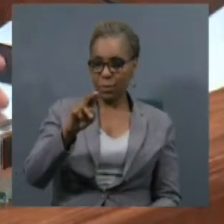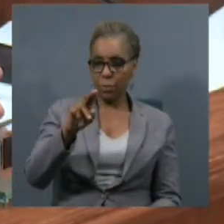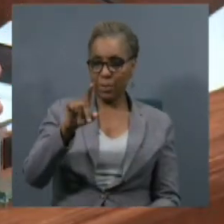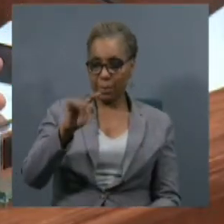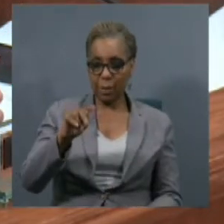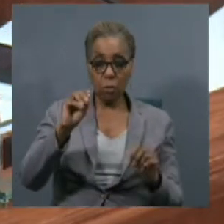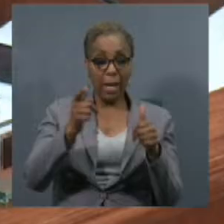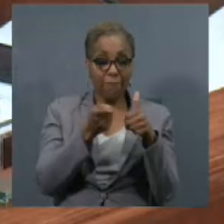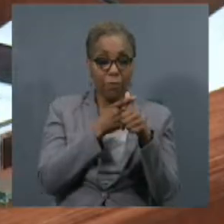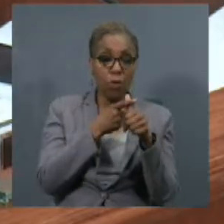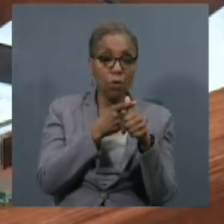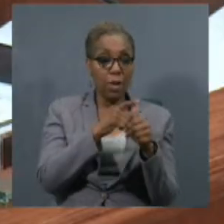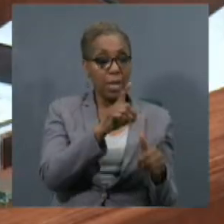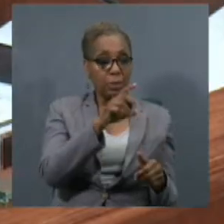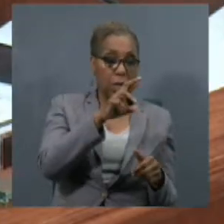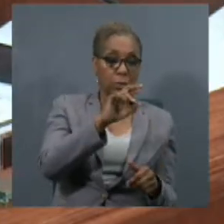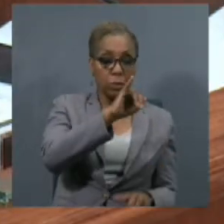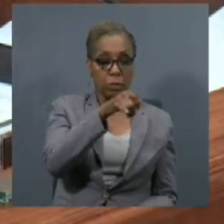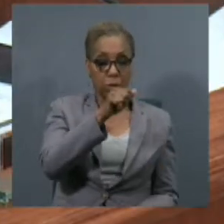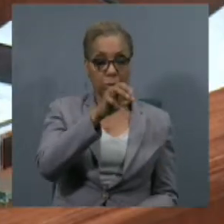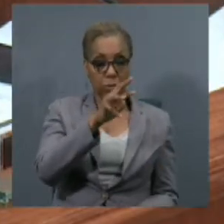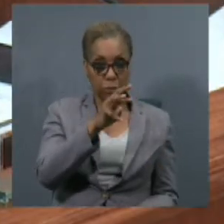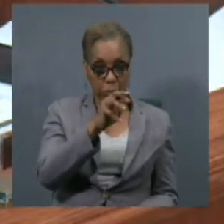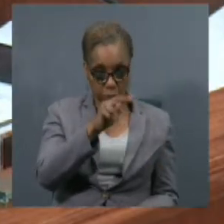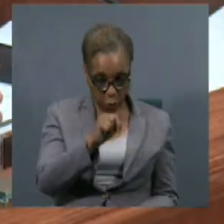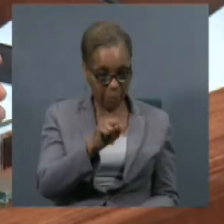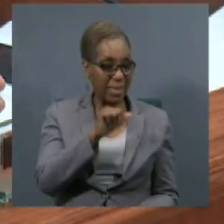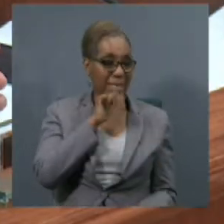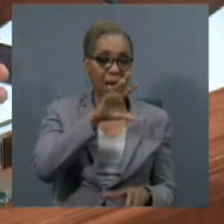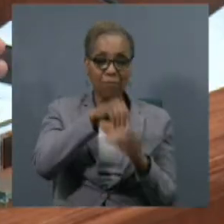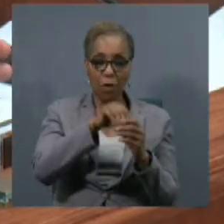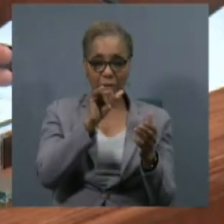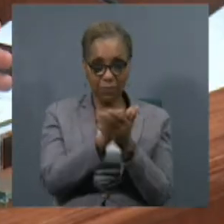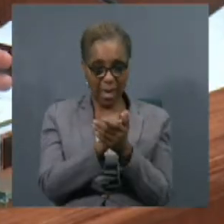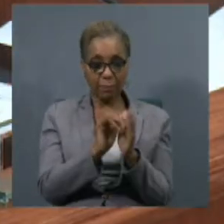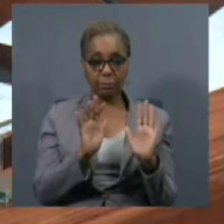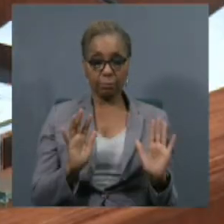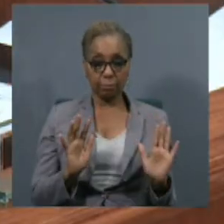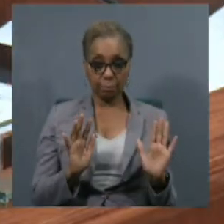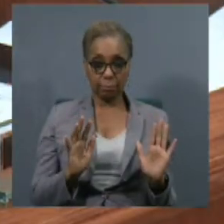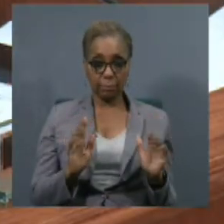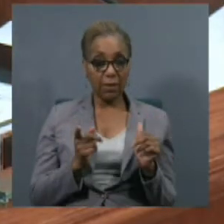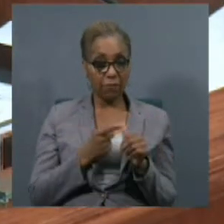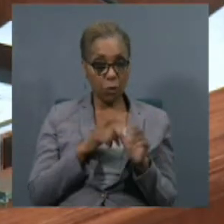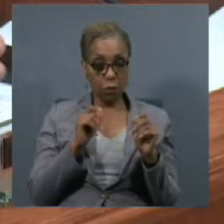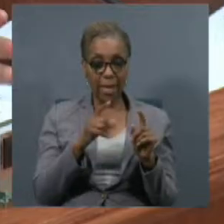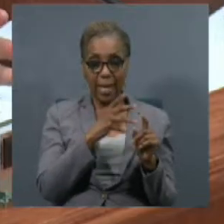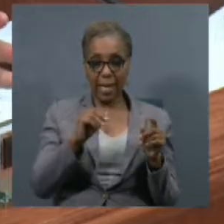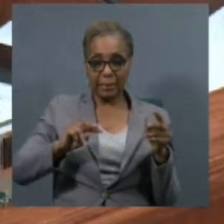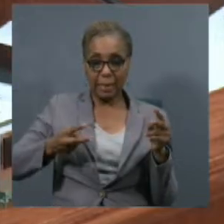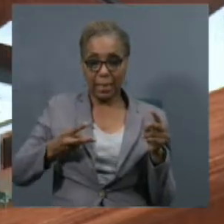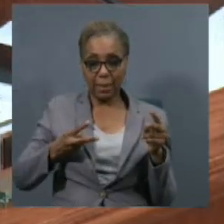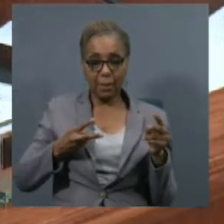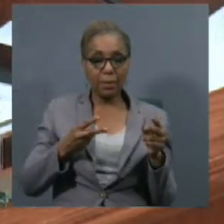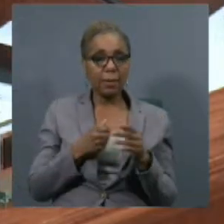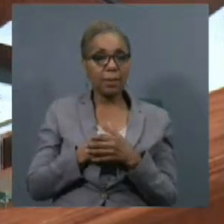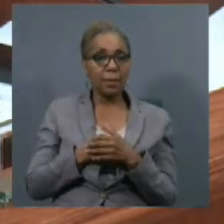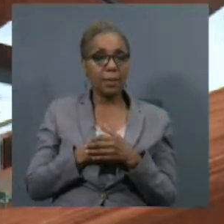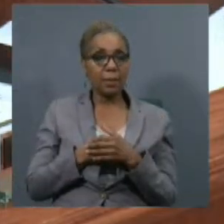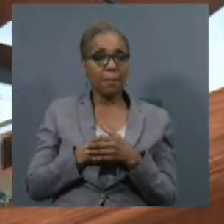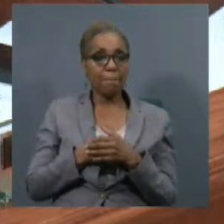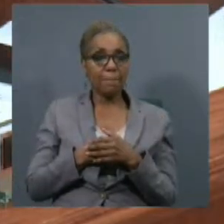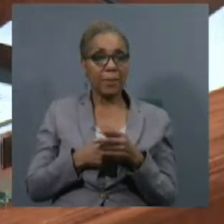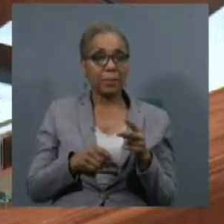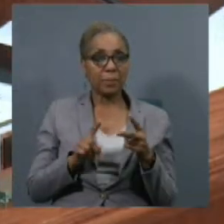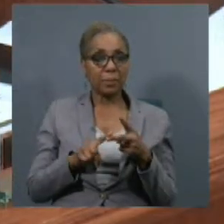first off, Dr. Jarman is really not involved in that. I know. And the second thing is that